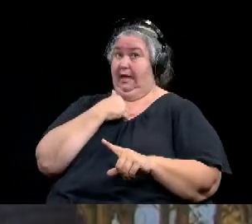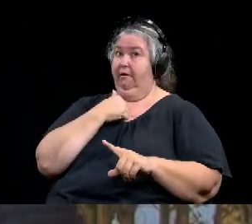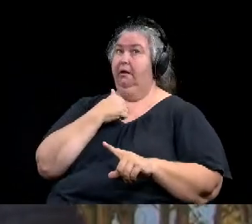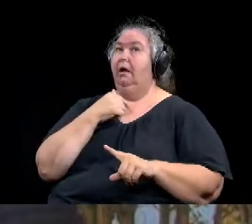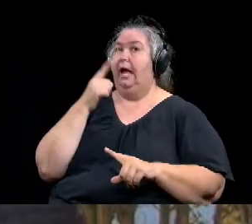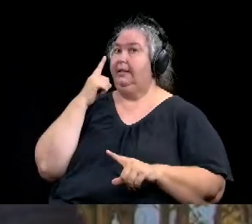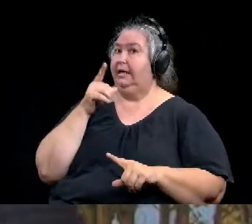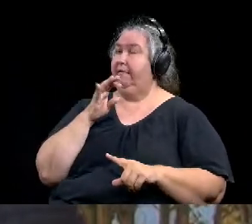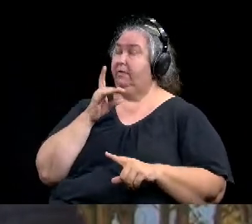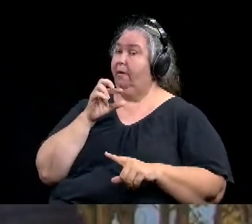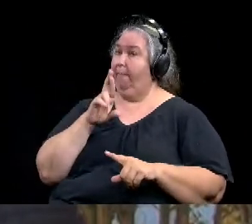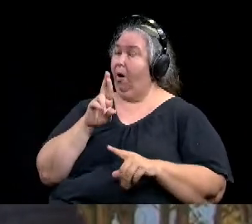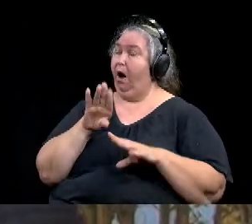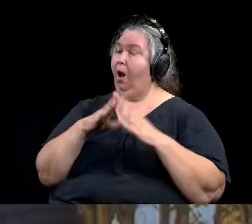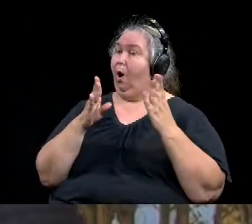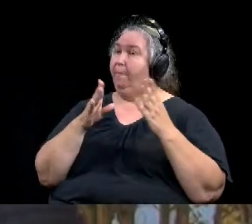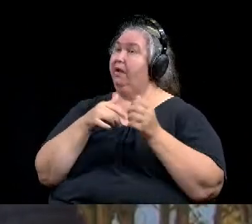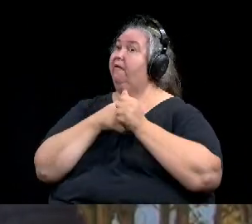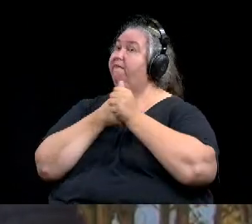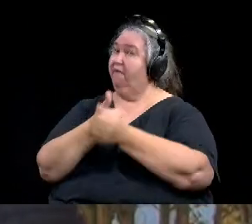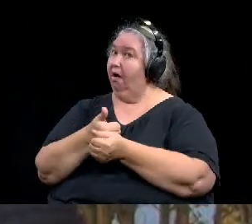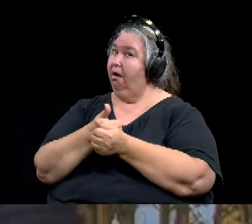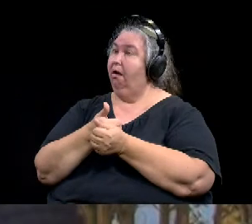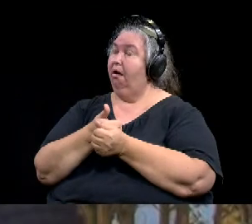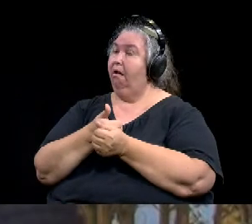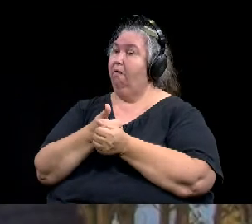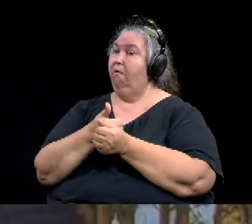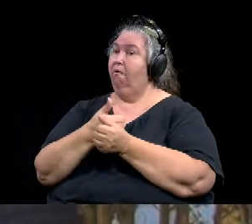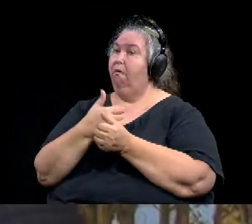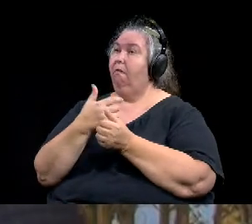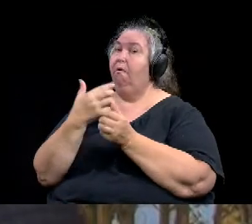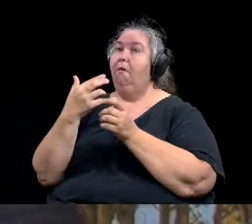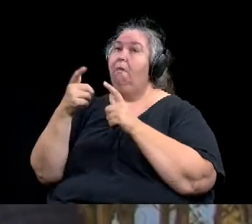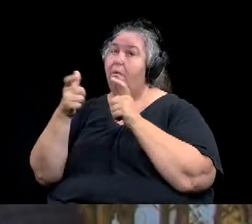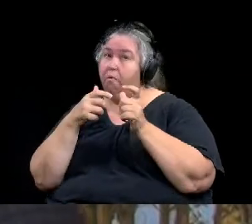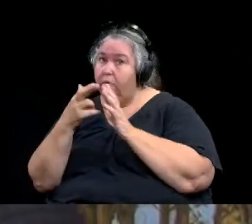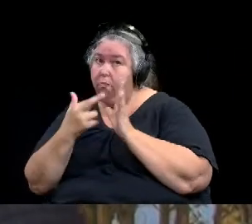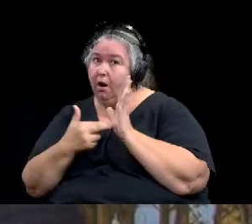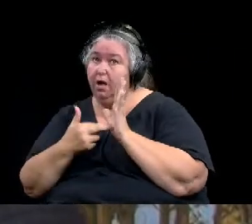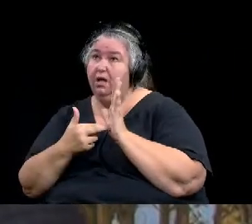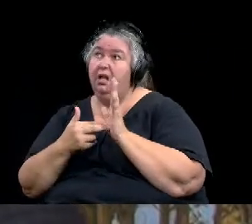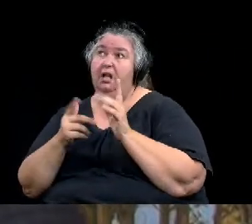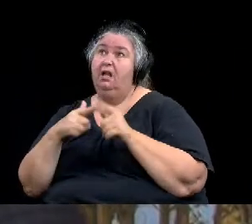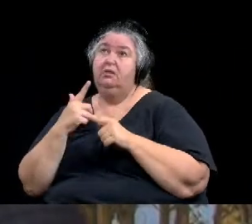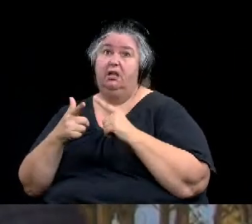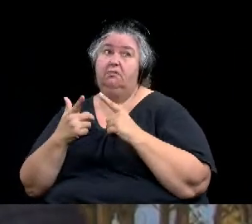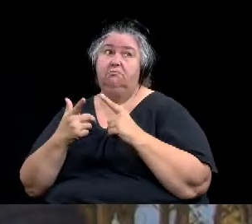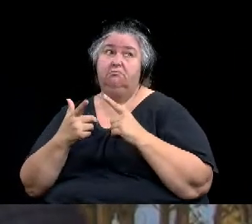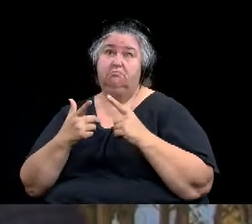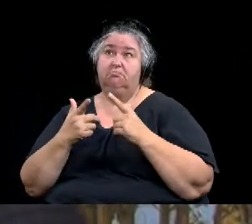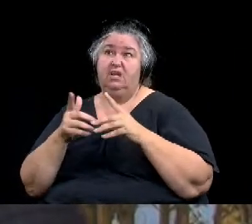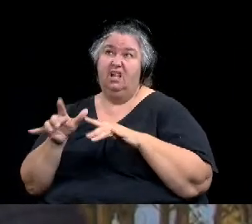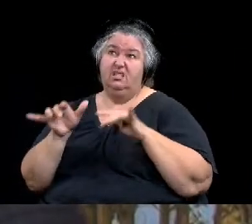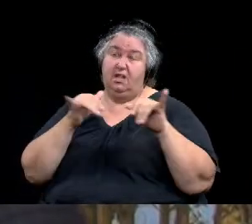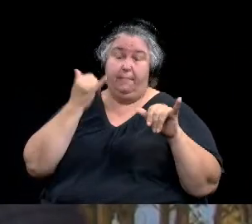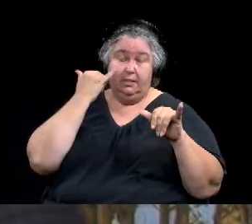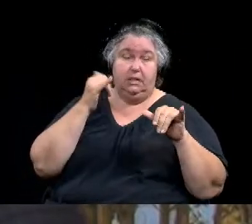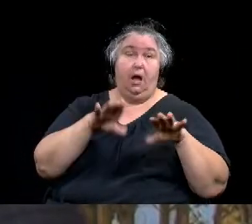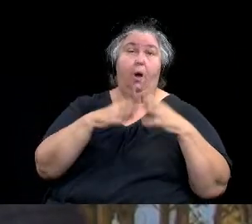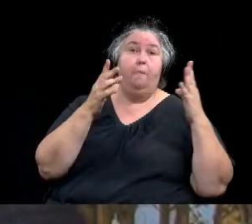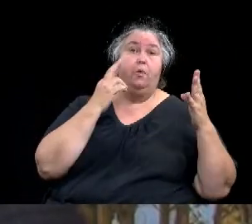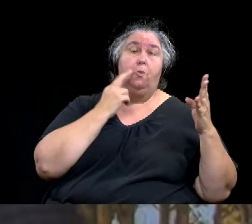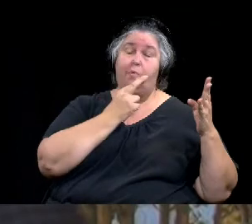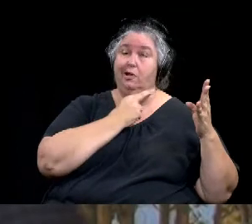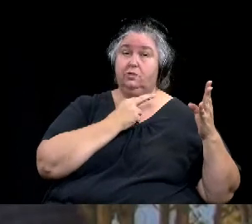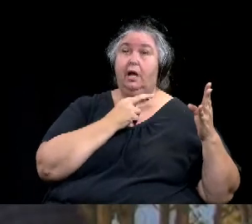compliance with the regulations, that to me it's not that different from having our restaurants open, and the fact that